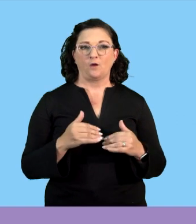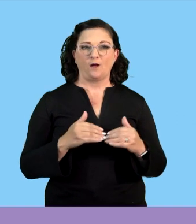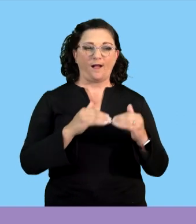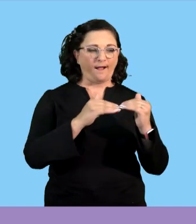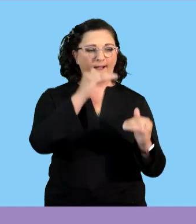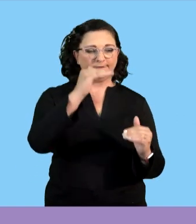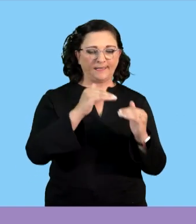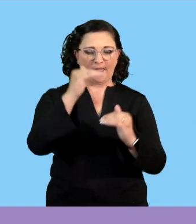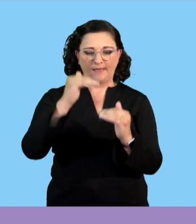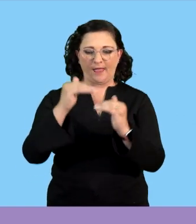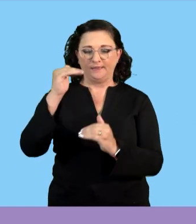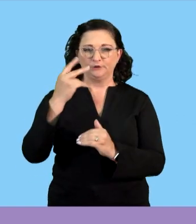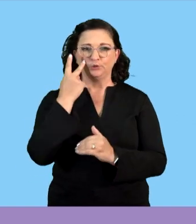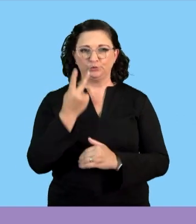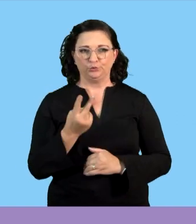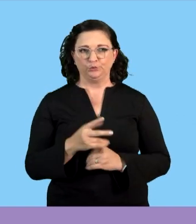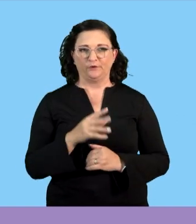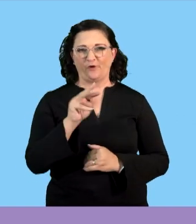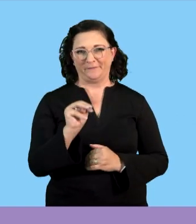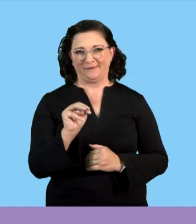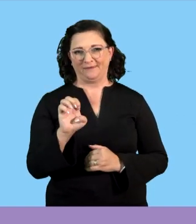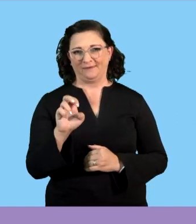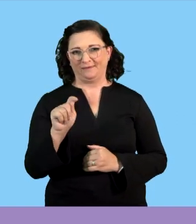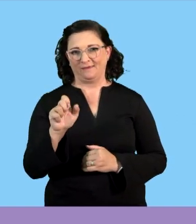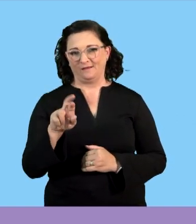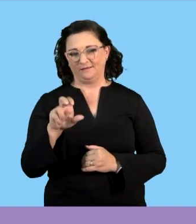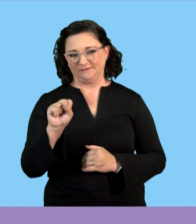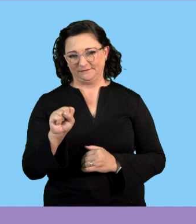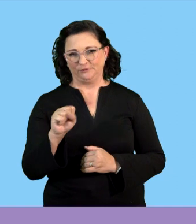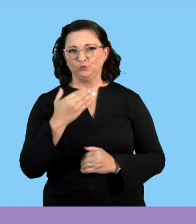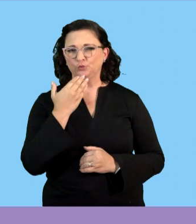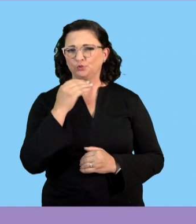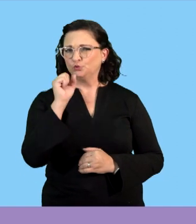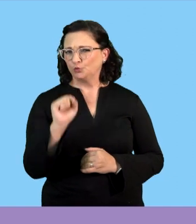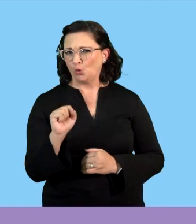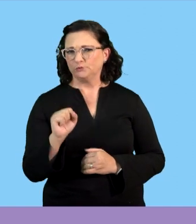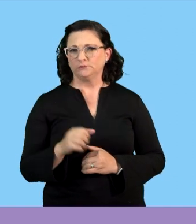at the height in meters. Who is the shortest?